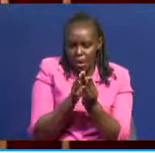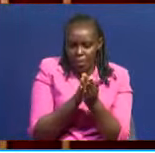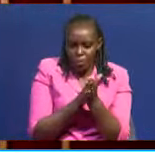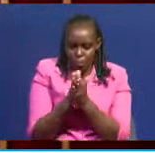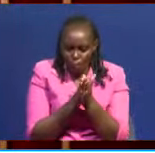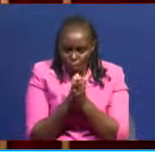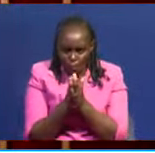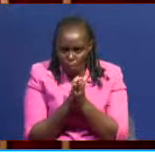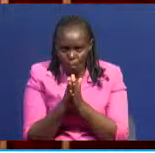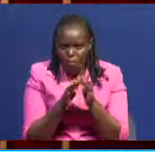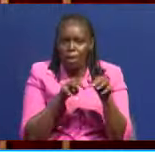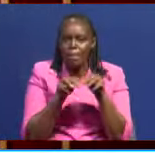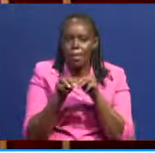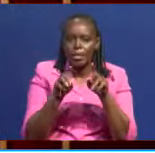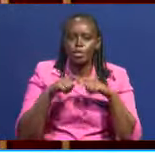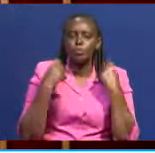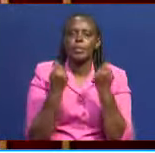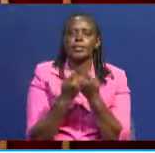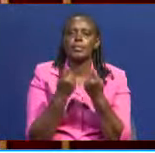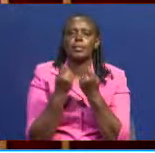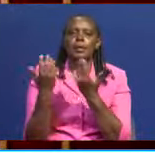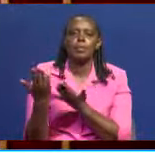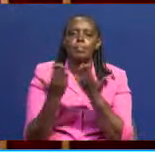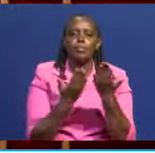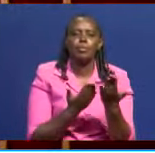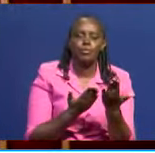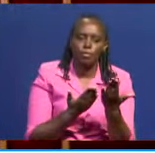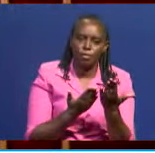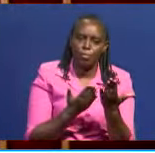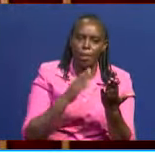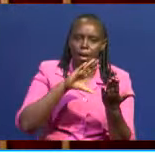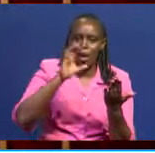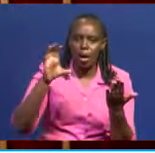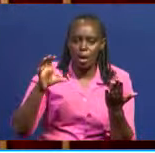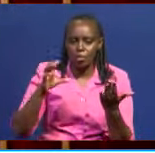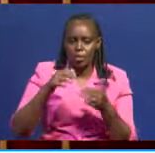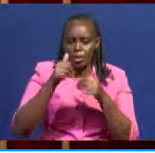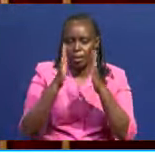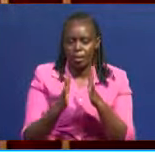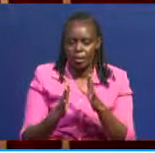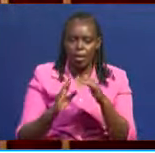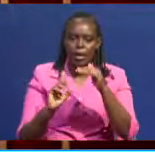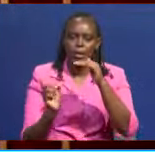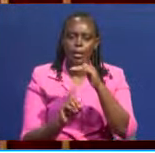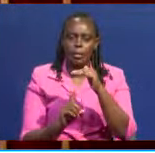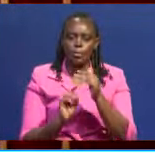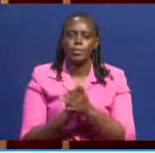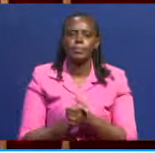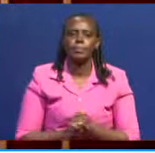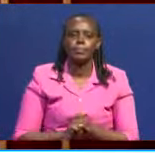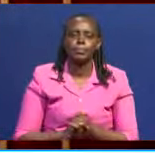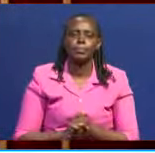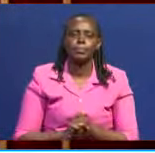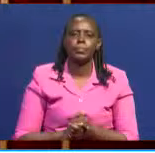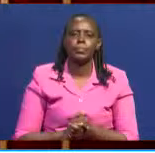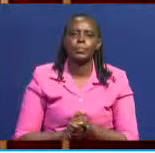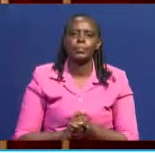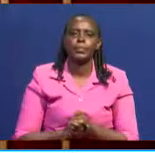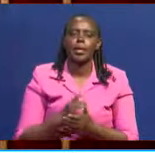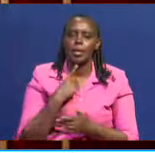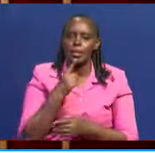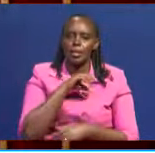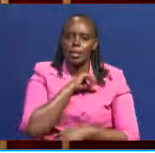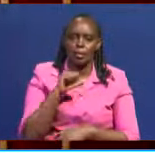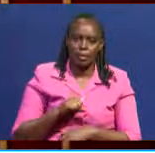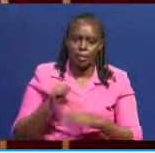robust management team, and that should be provided by the county leadership of Nairobi. Speaker, I really want to assure